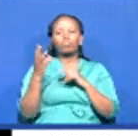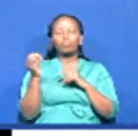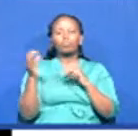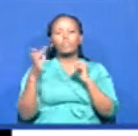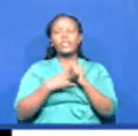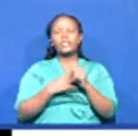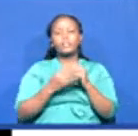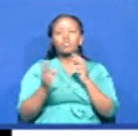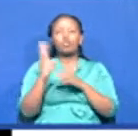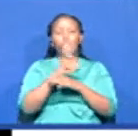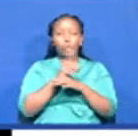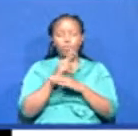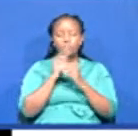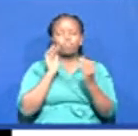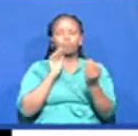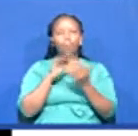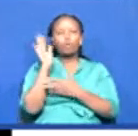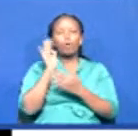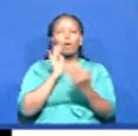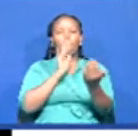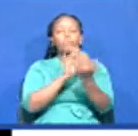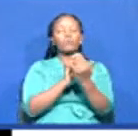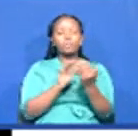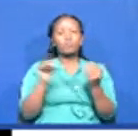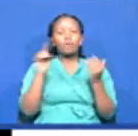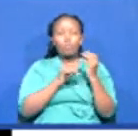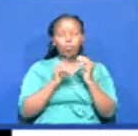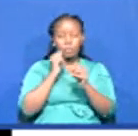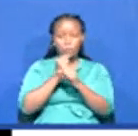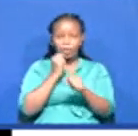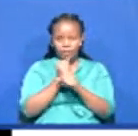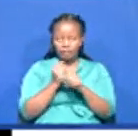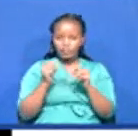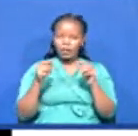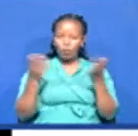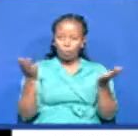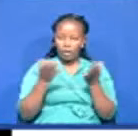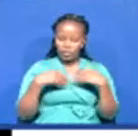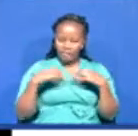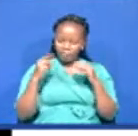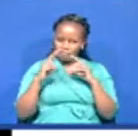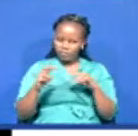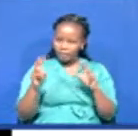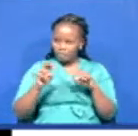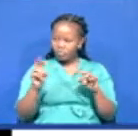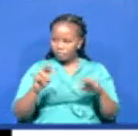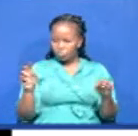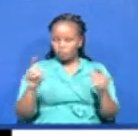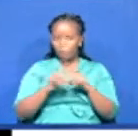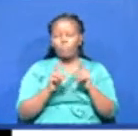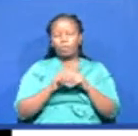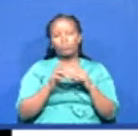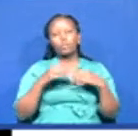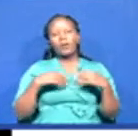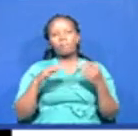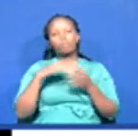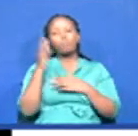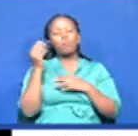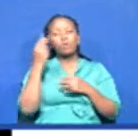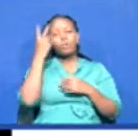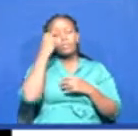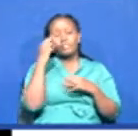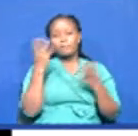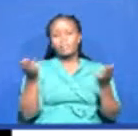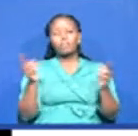four-pronged approach. We do enforcement where we undertake investigations, we seize suspected counterfeit goods, we arrest offenders